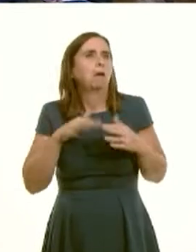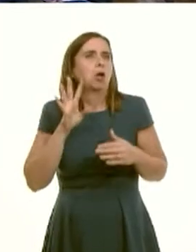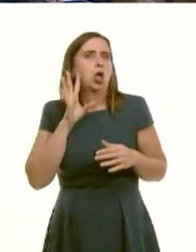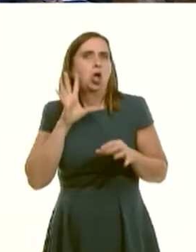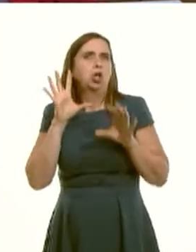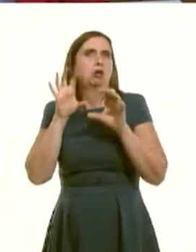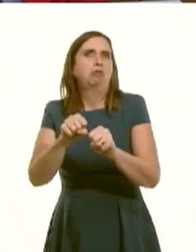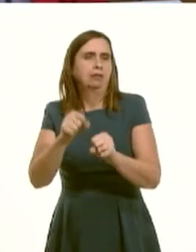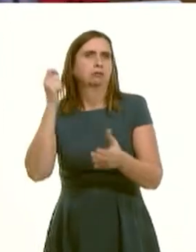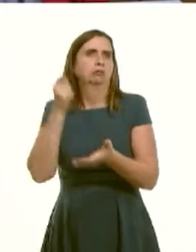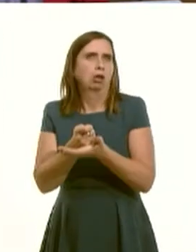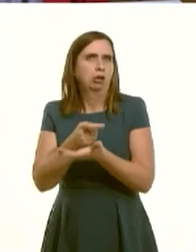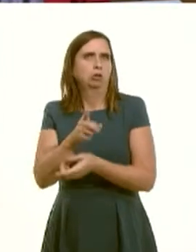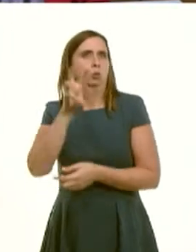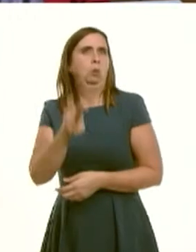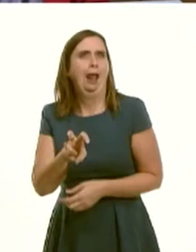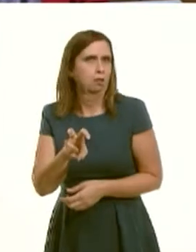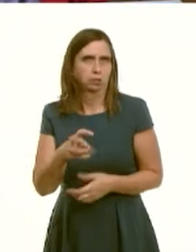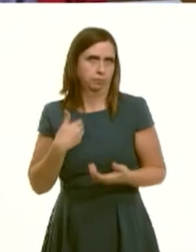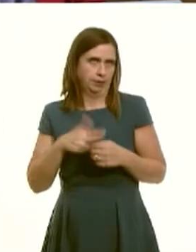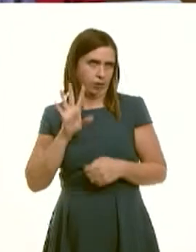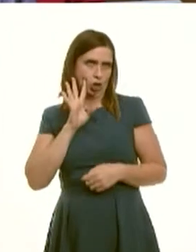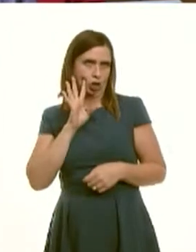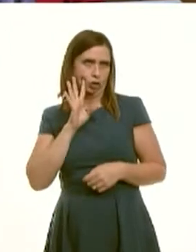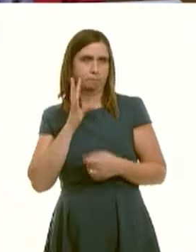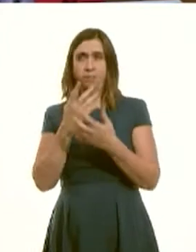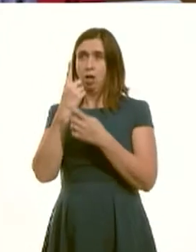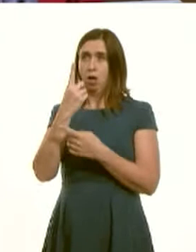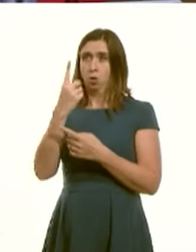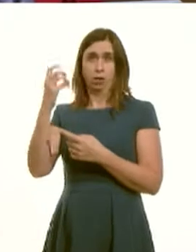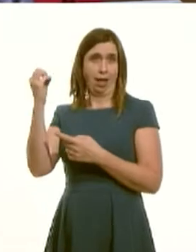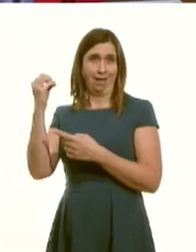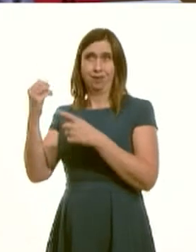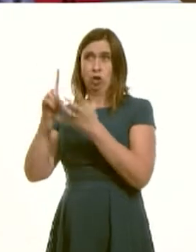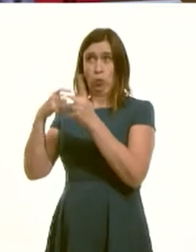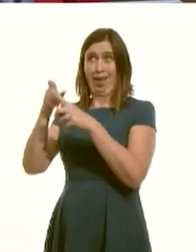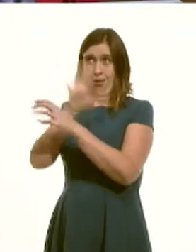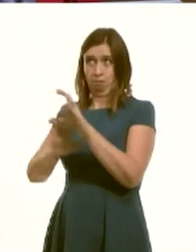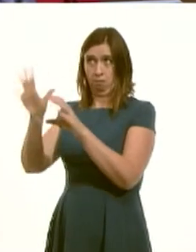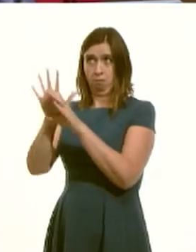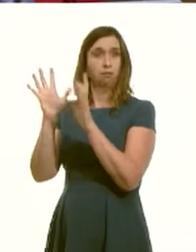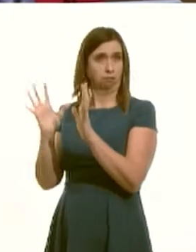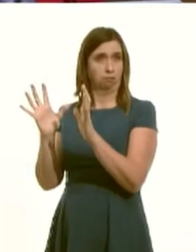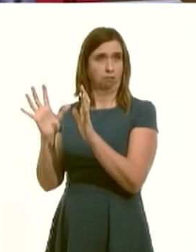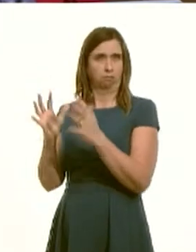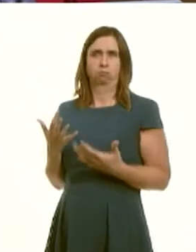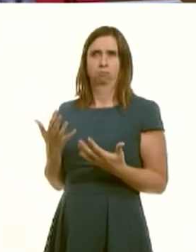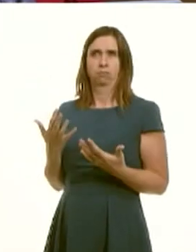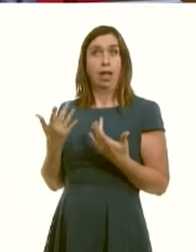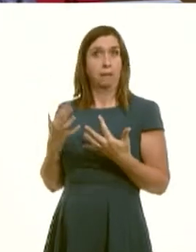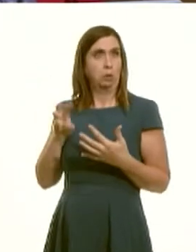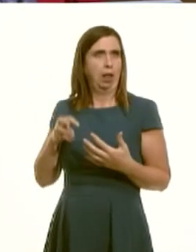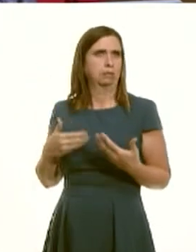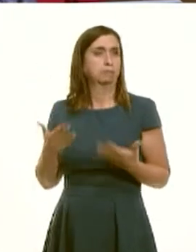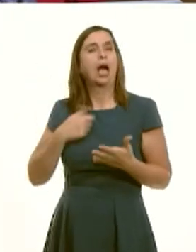Wales, but I think at best it's an important issue, and there are issues of detail that the member will need to know. If I write